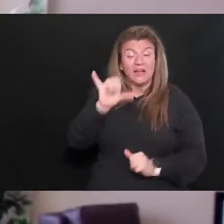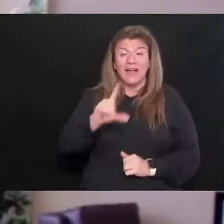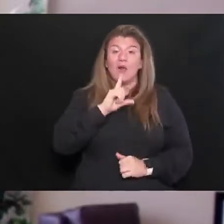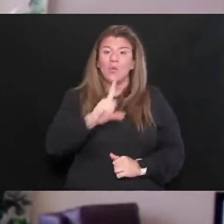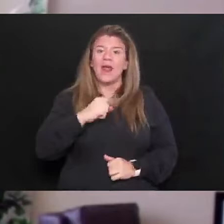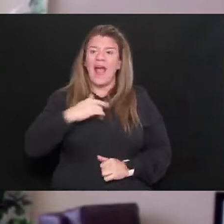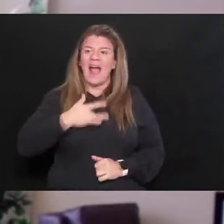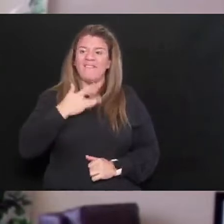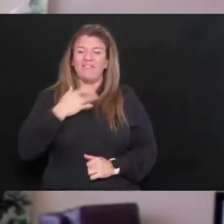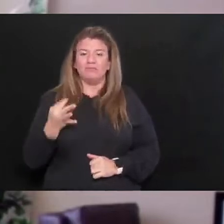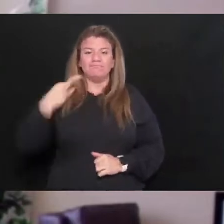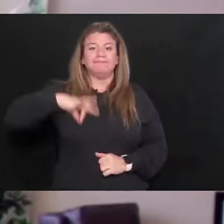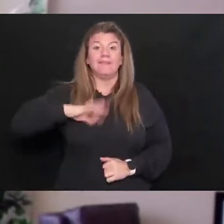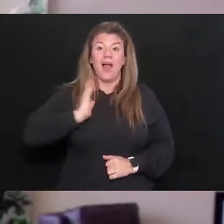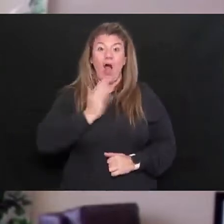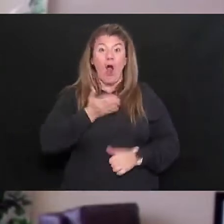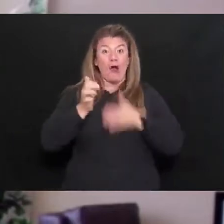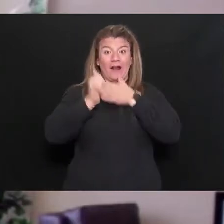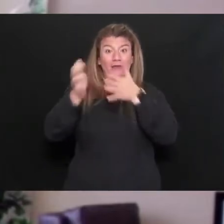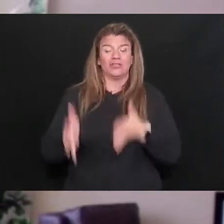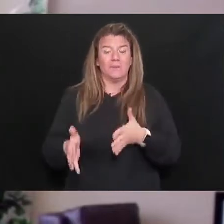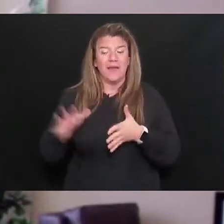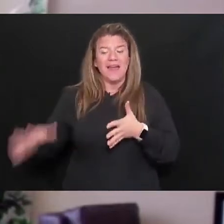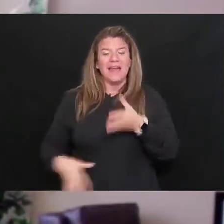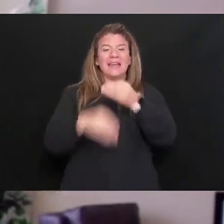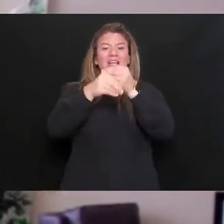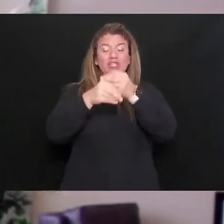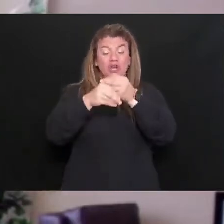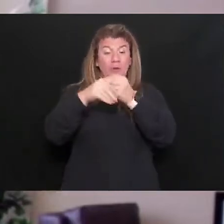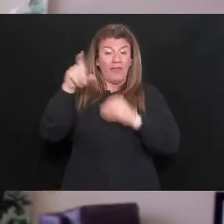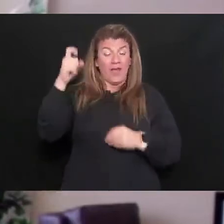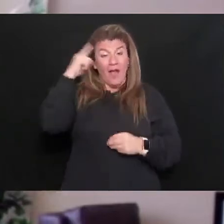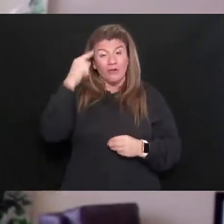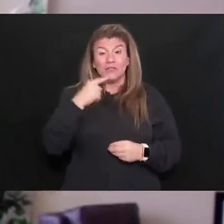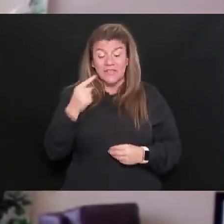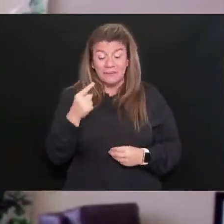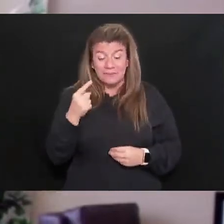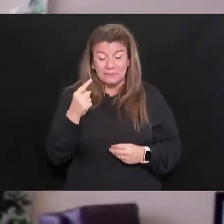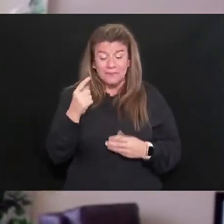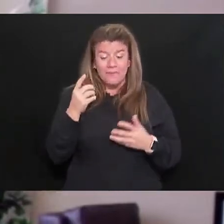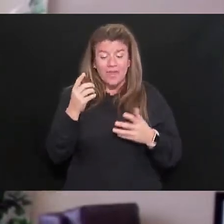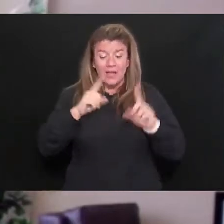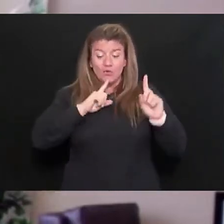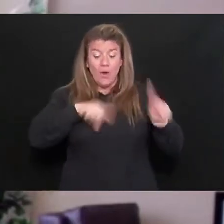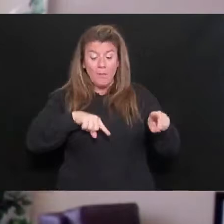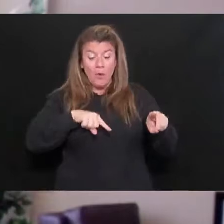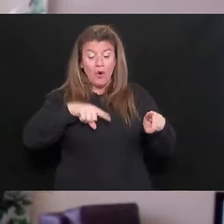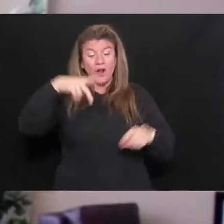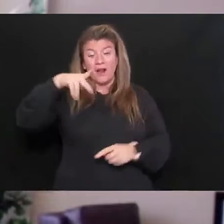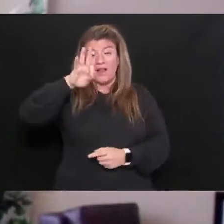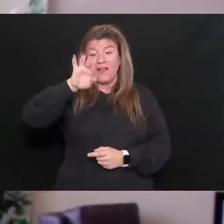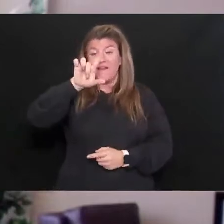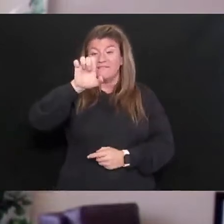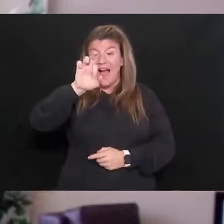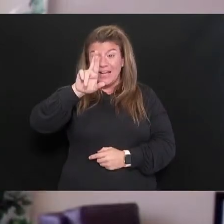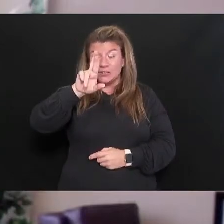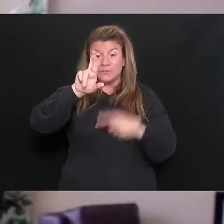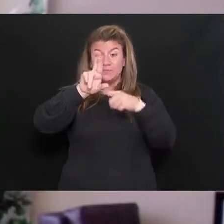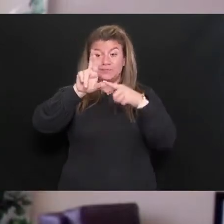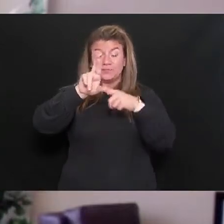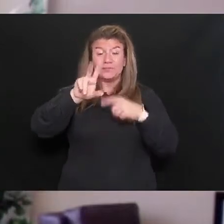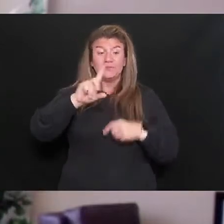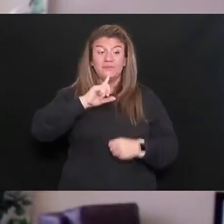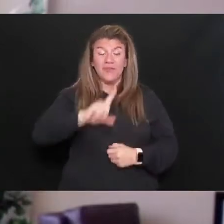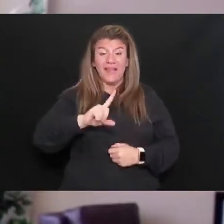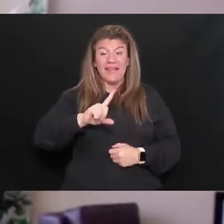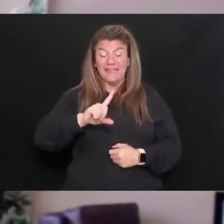leadership. In addition to what the governor said, it's reported that Pfizer is imminent